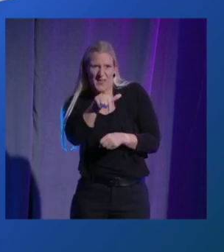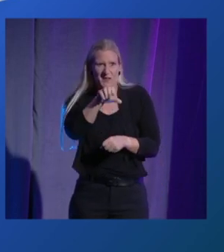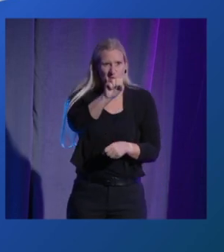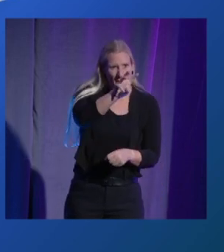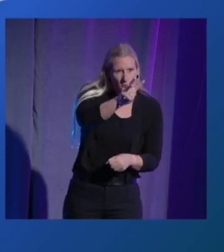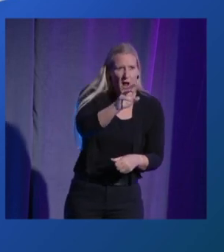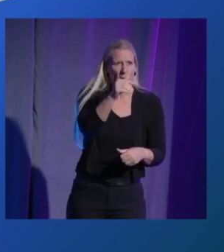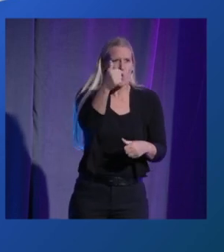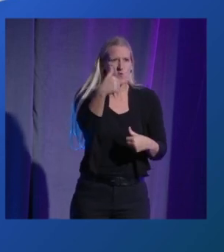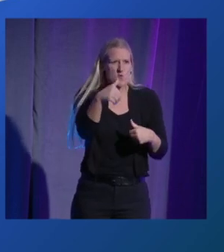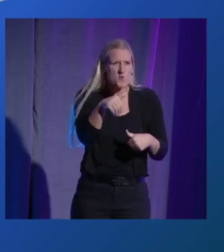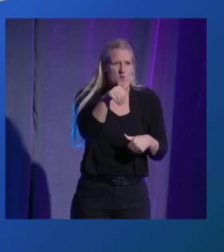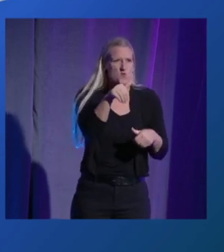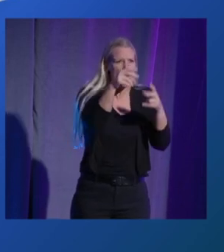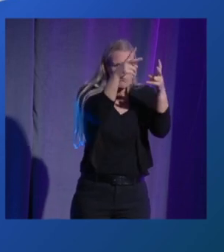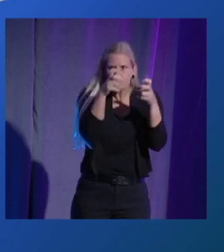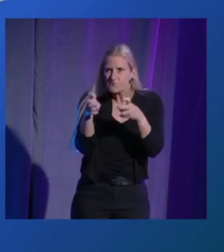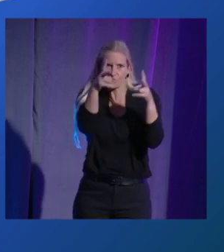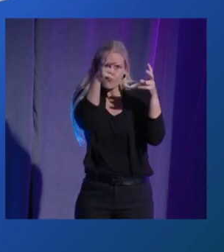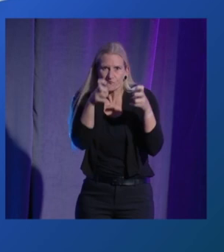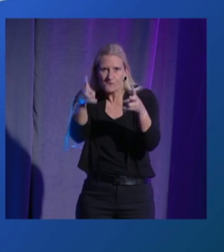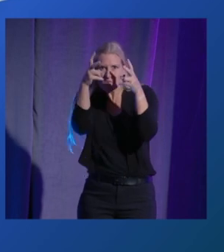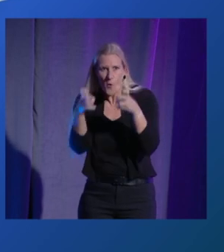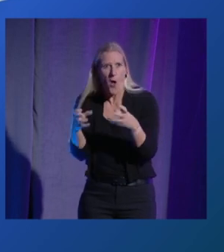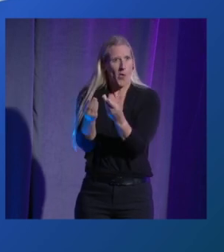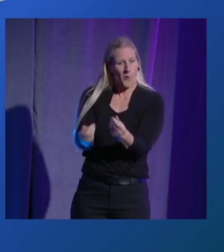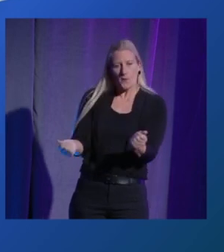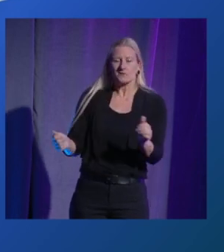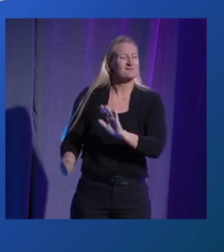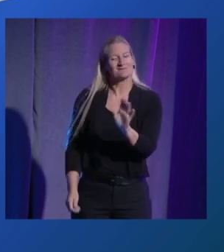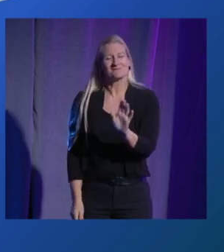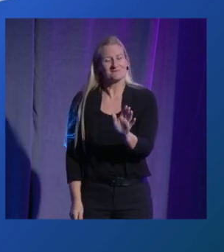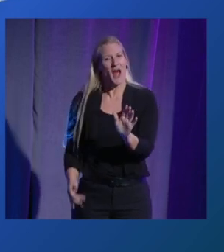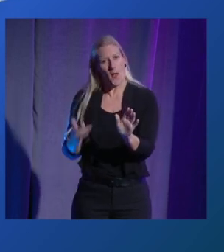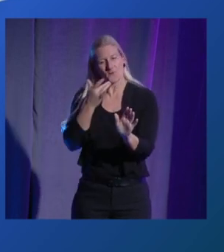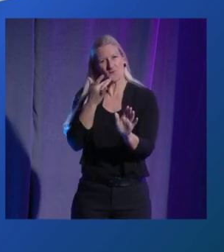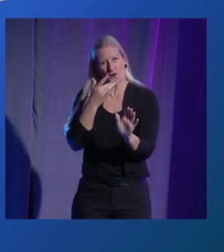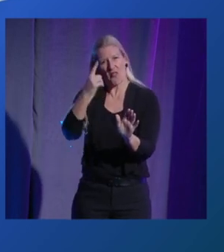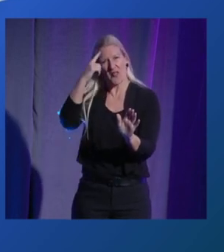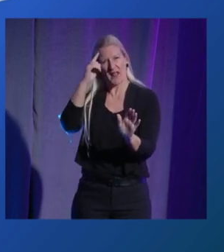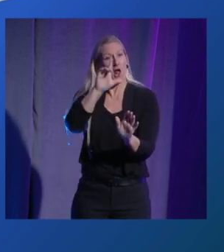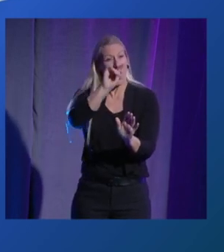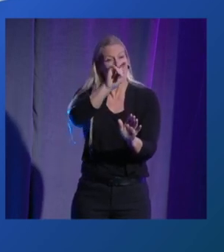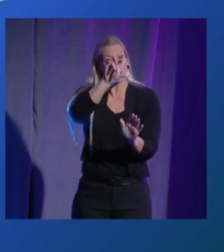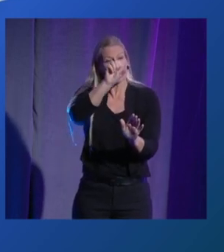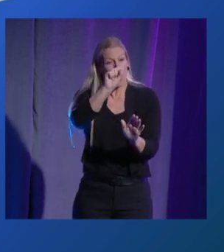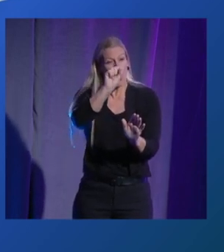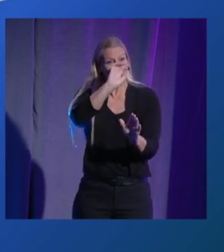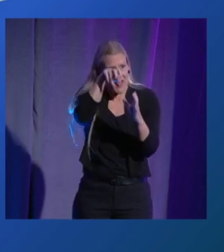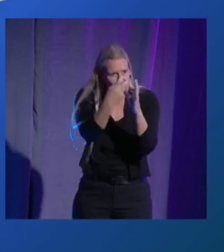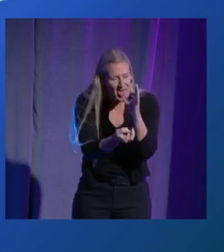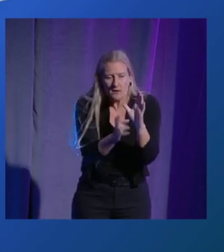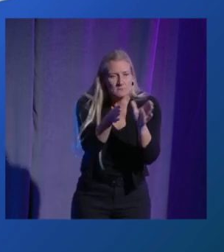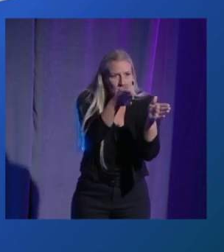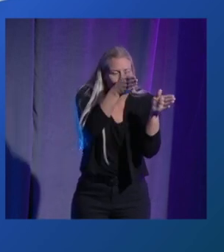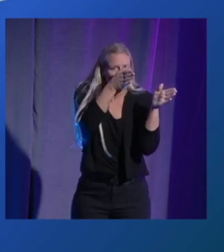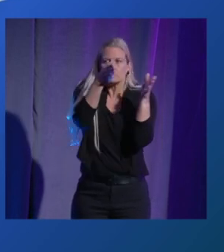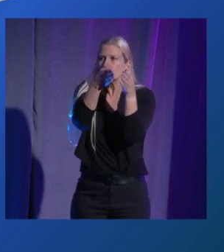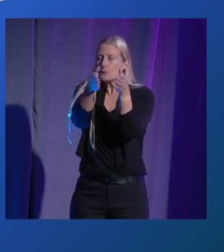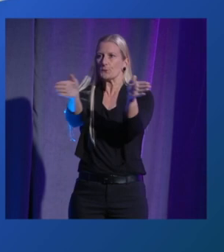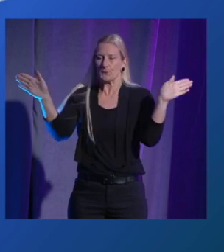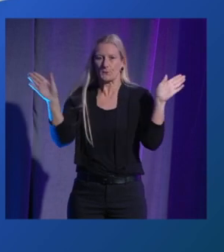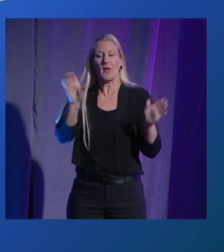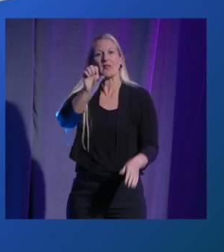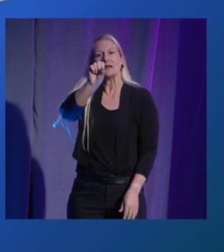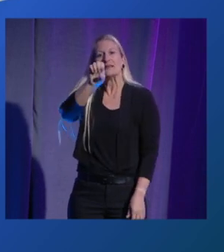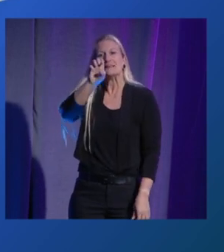AI to solve but I want to change the direction of that gaze and make you look instead to the actual semiconductor devices